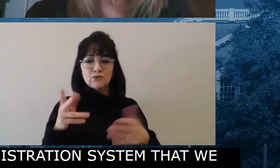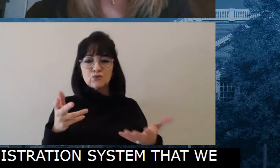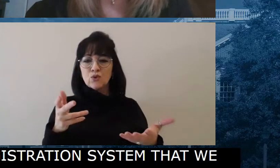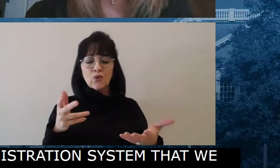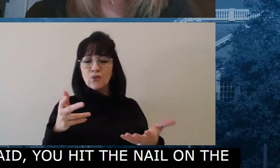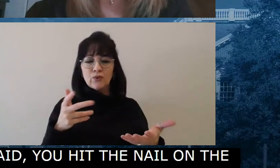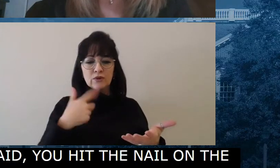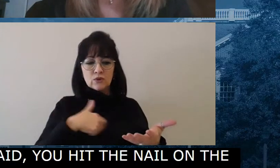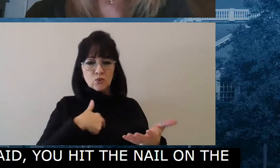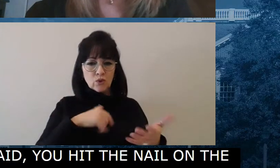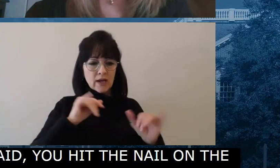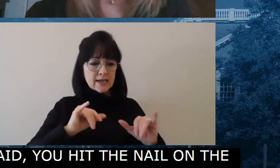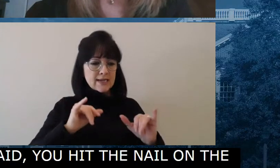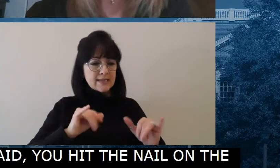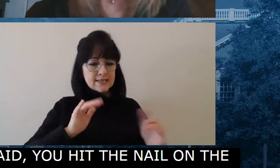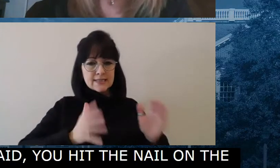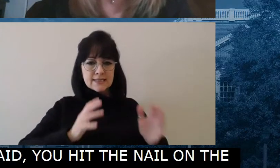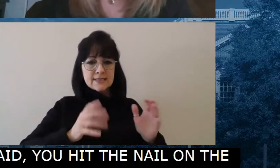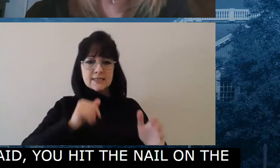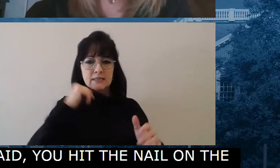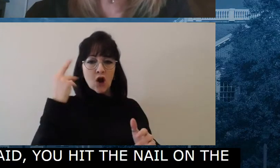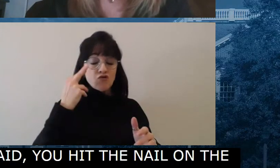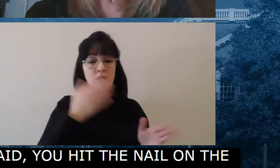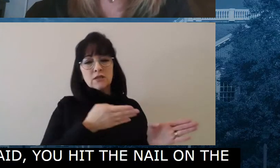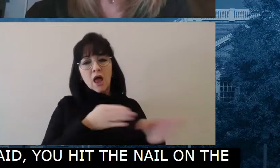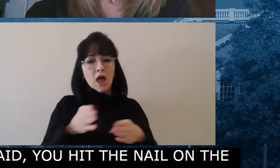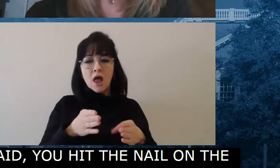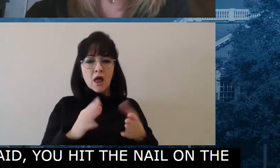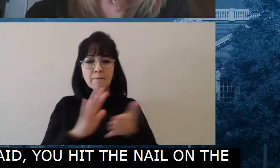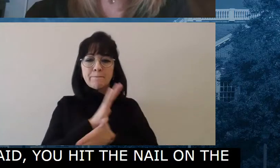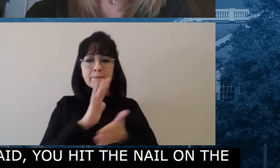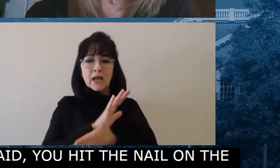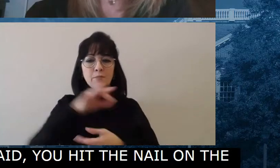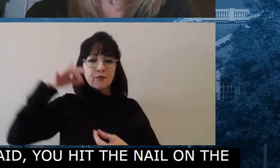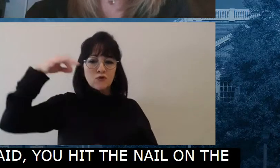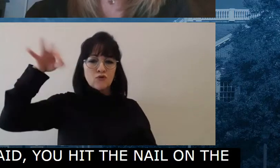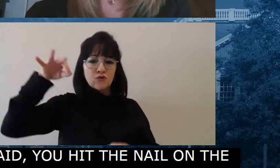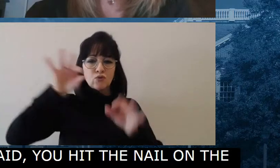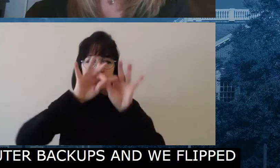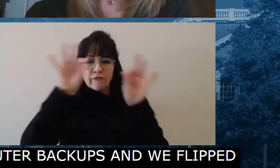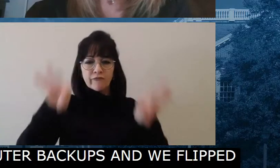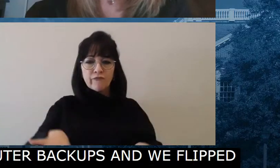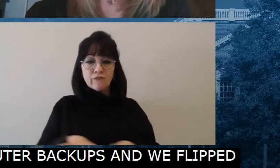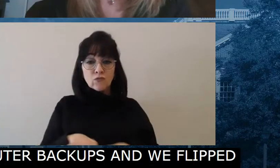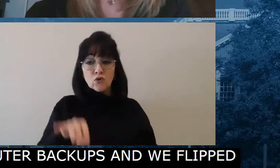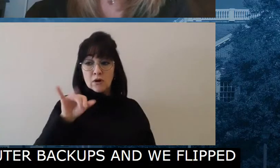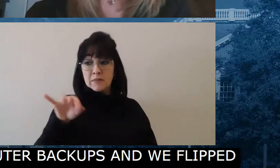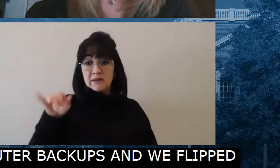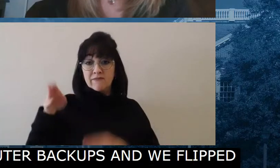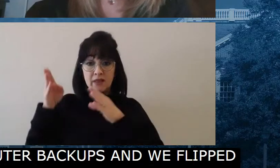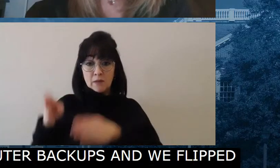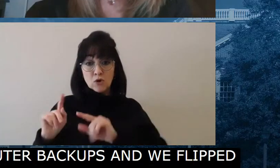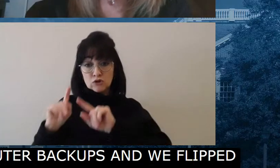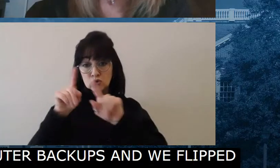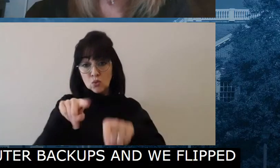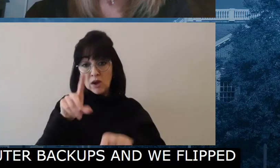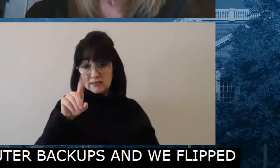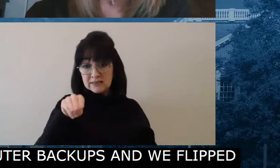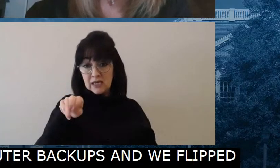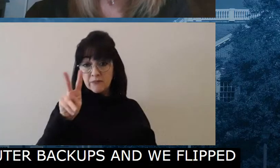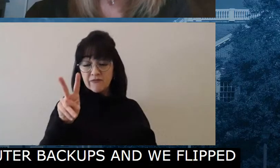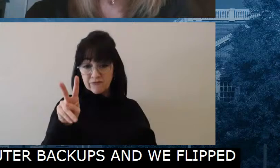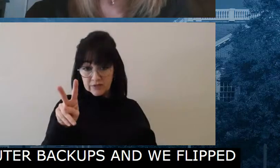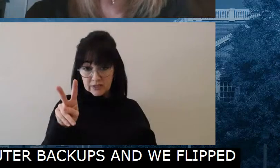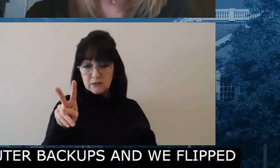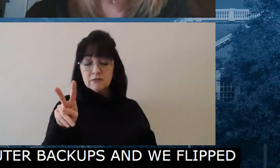to utilizing paper forms. If somebody was seen at one of the DMV events, they were honored to be here.